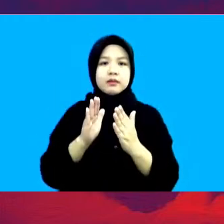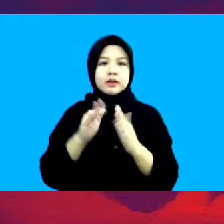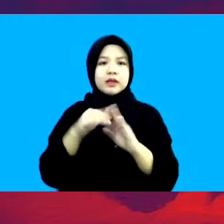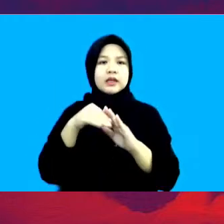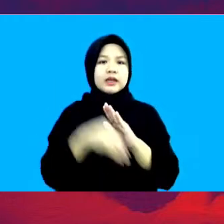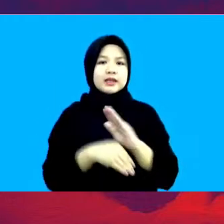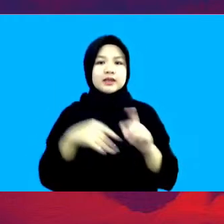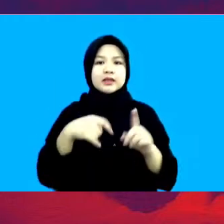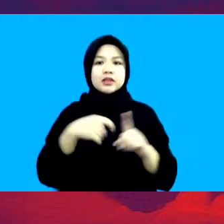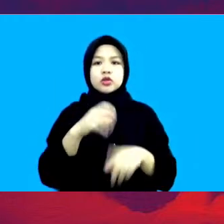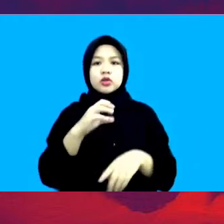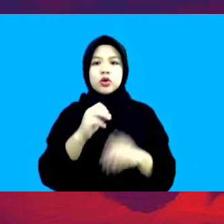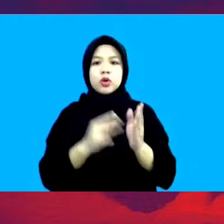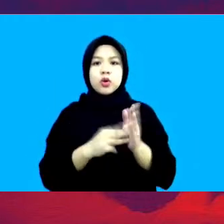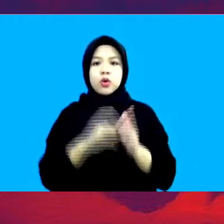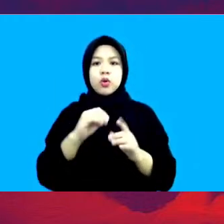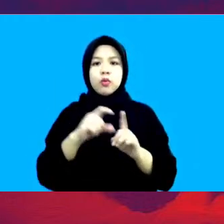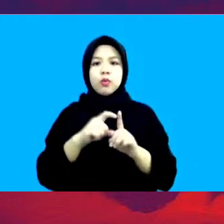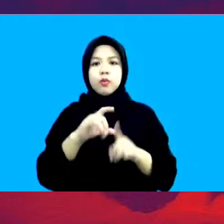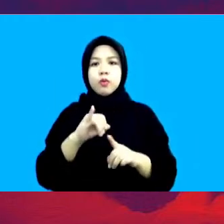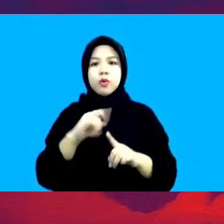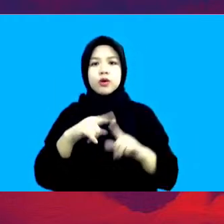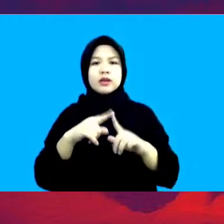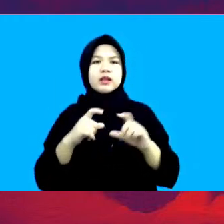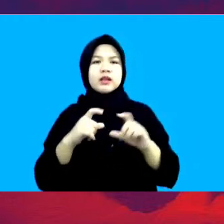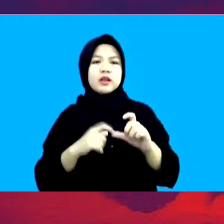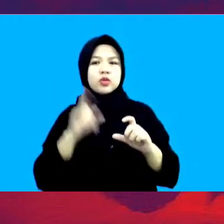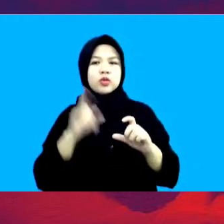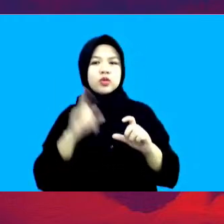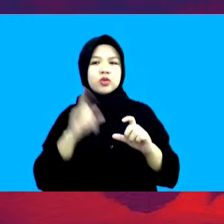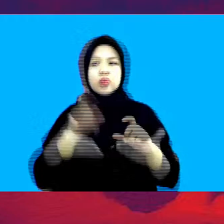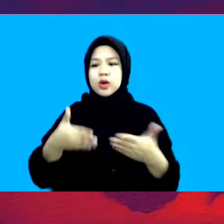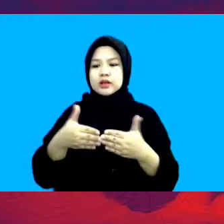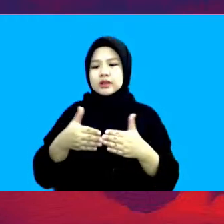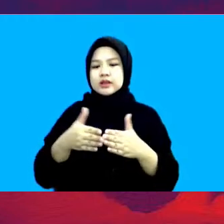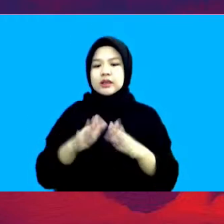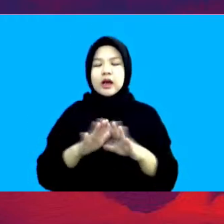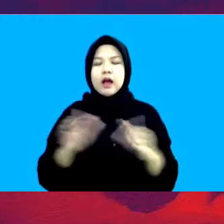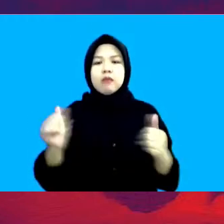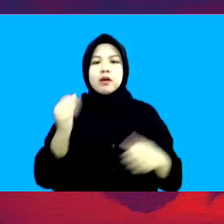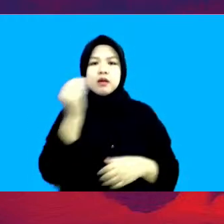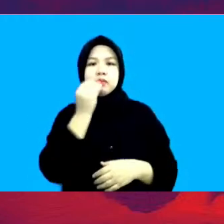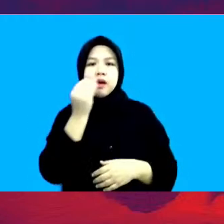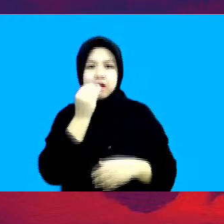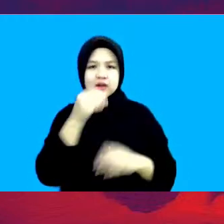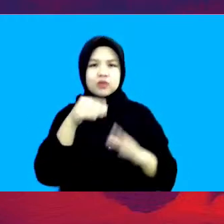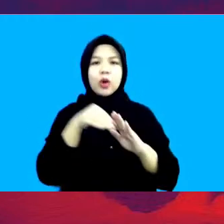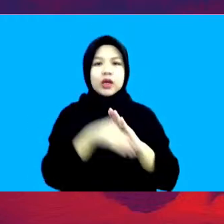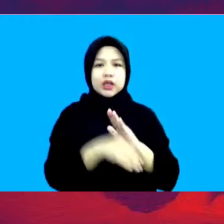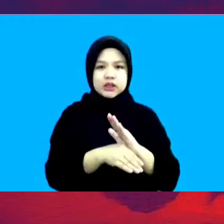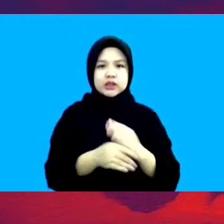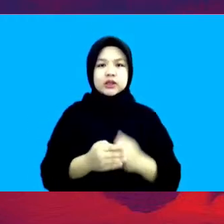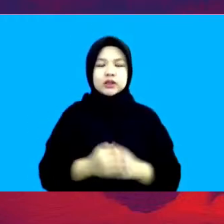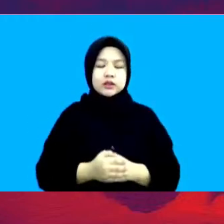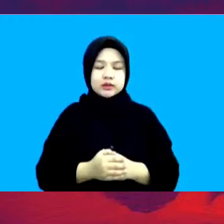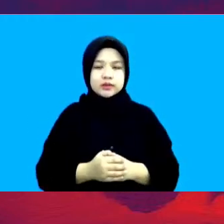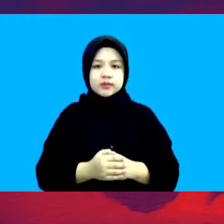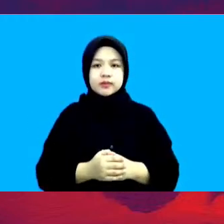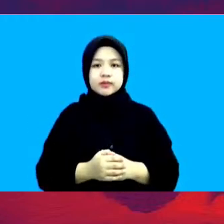We are also facing a food security crisis. So clearly this is very